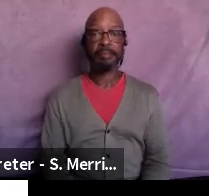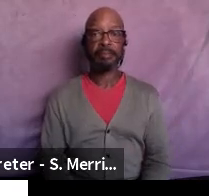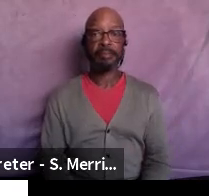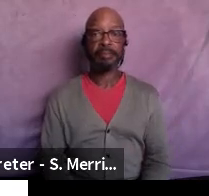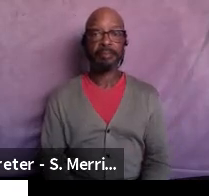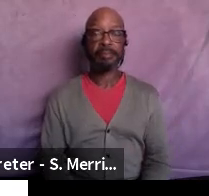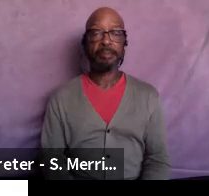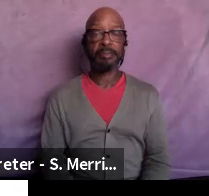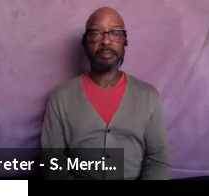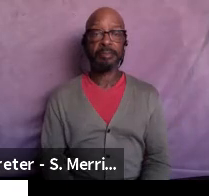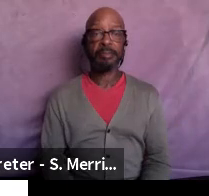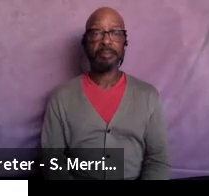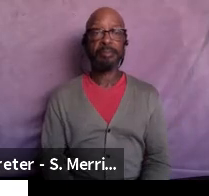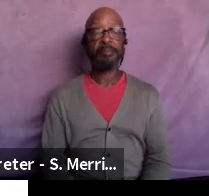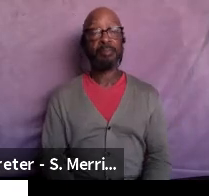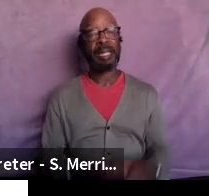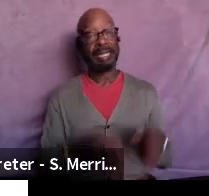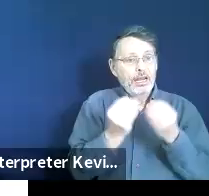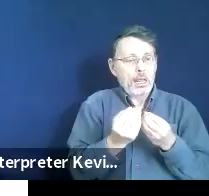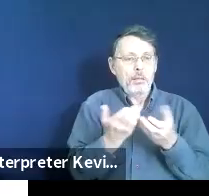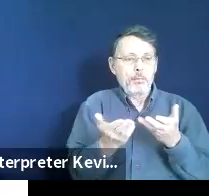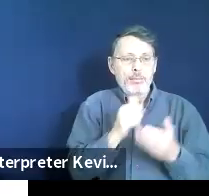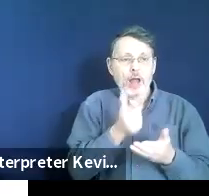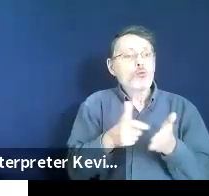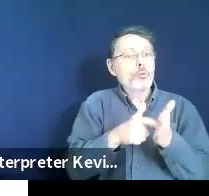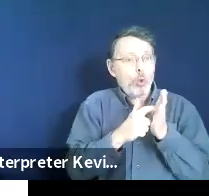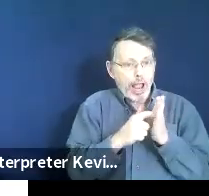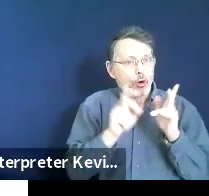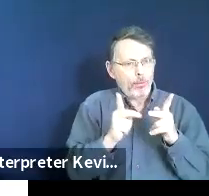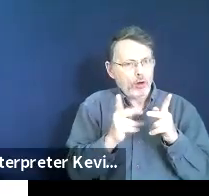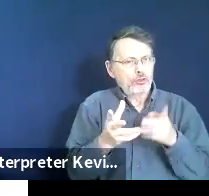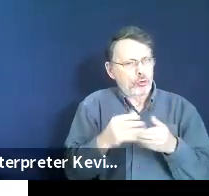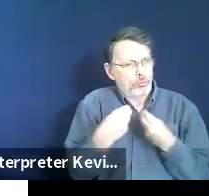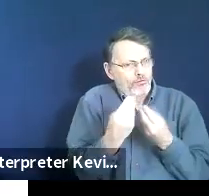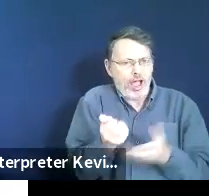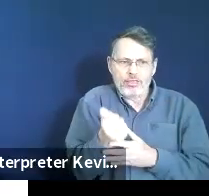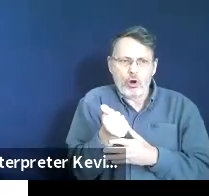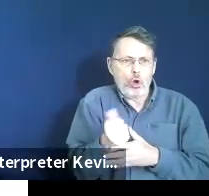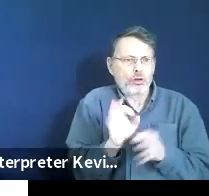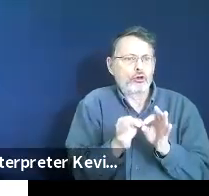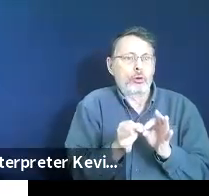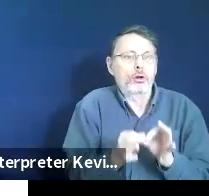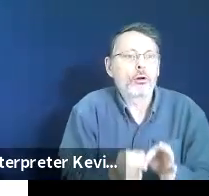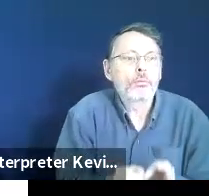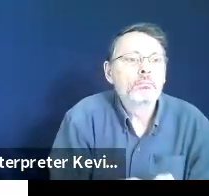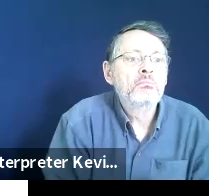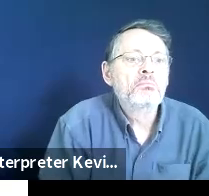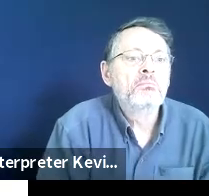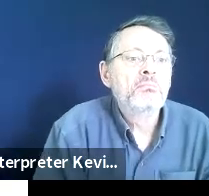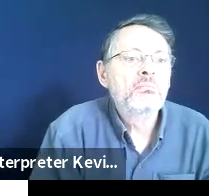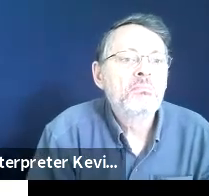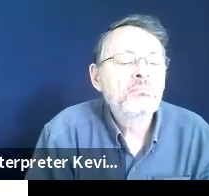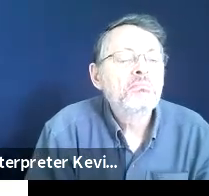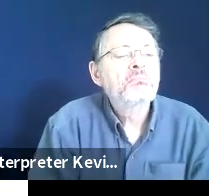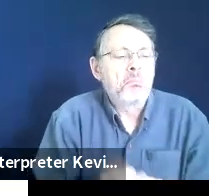A covered entity may not require an individual to provide his or her own interpreter. They may not